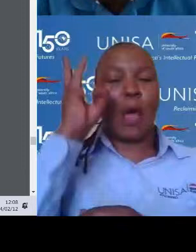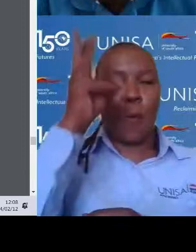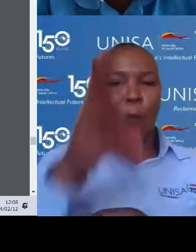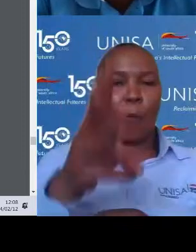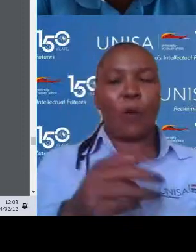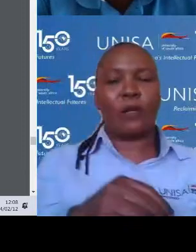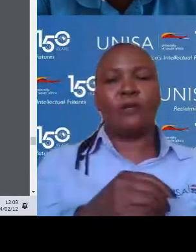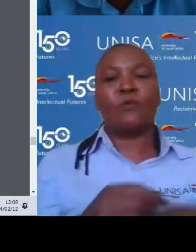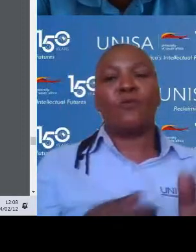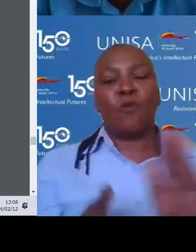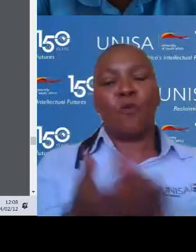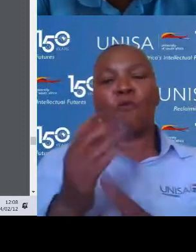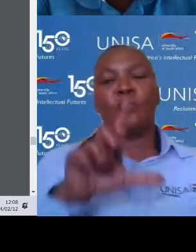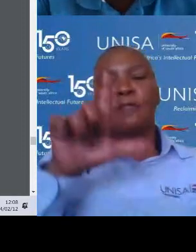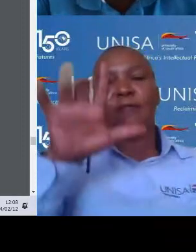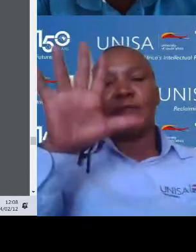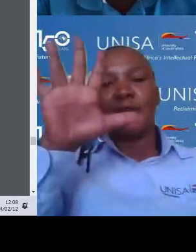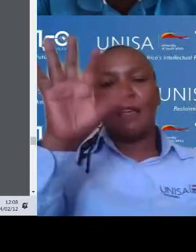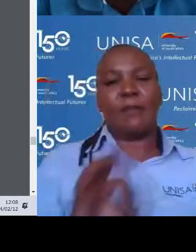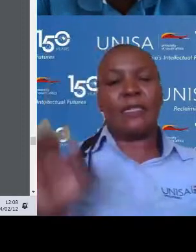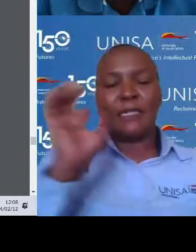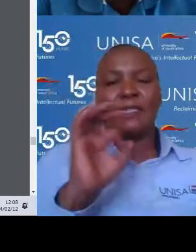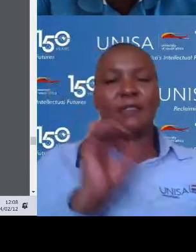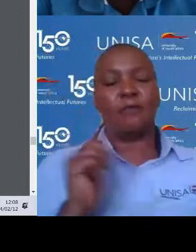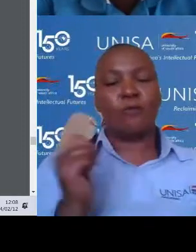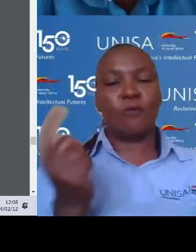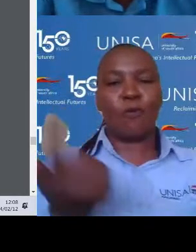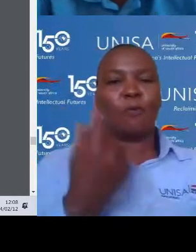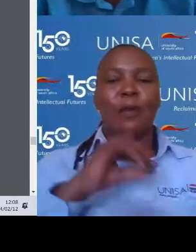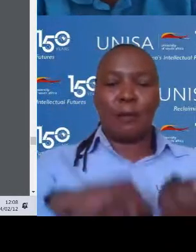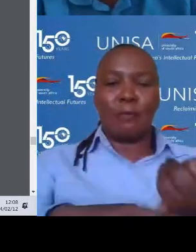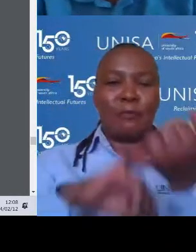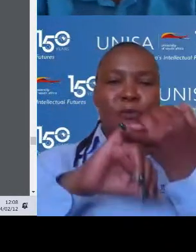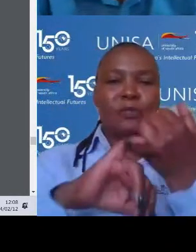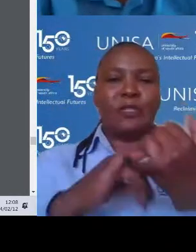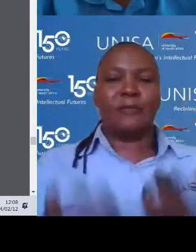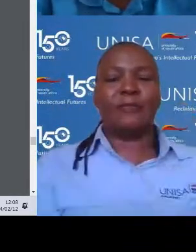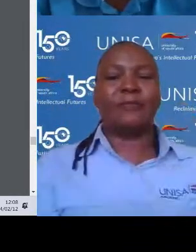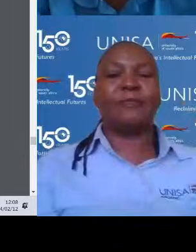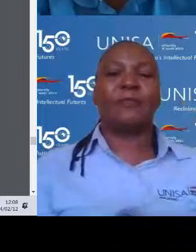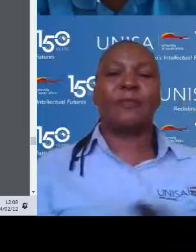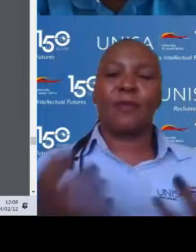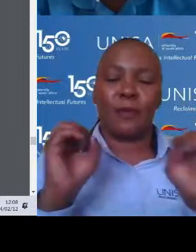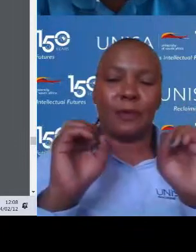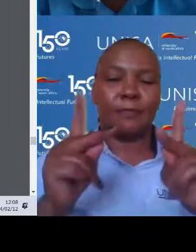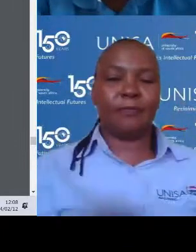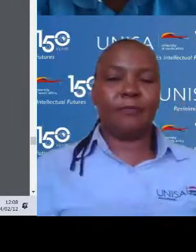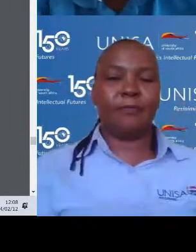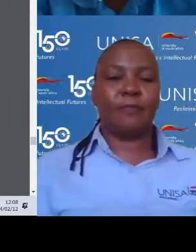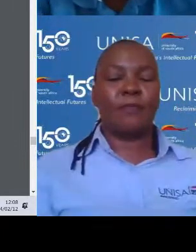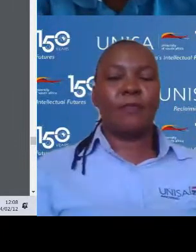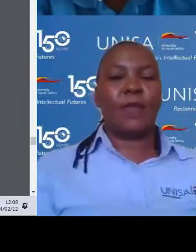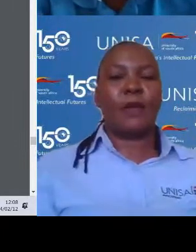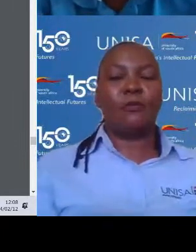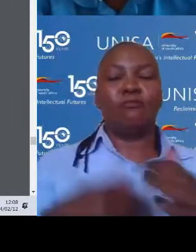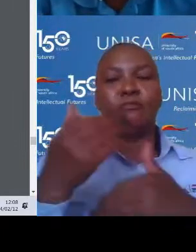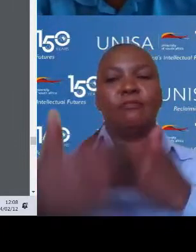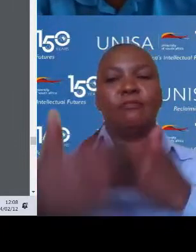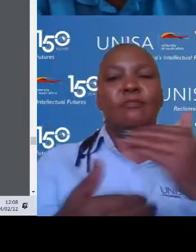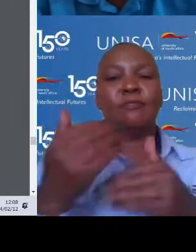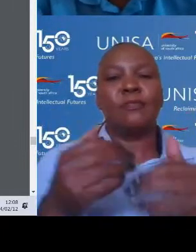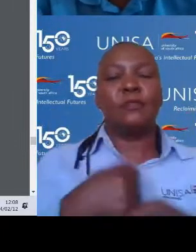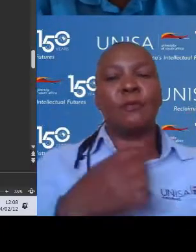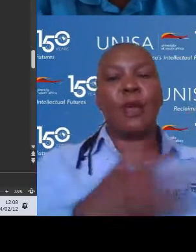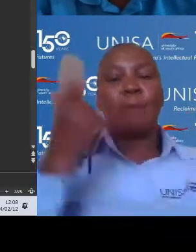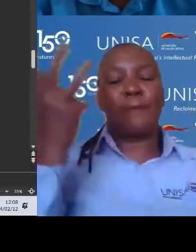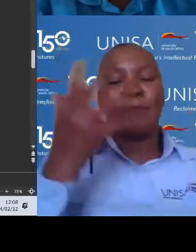in all of my my modules. Okay, so let me go back into my presentation,